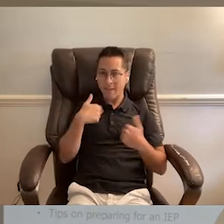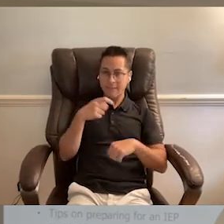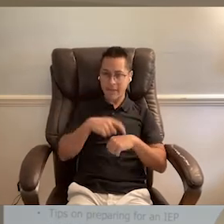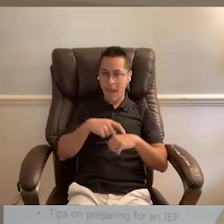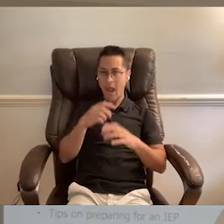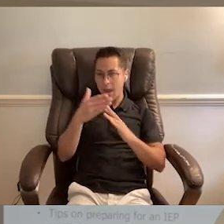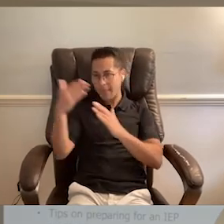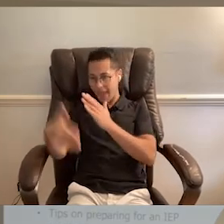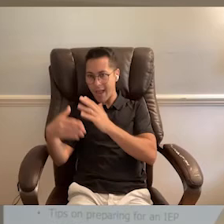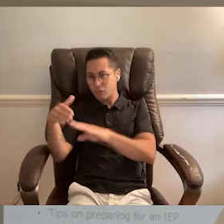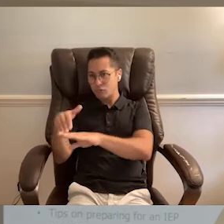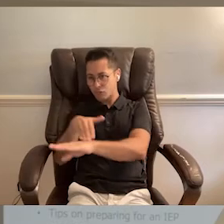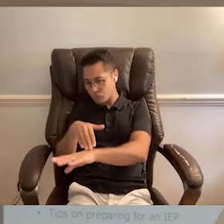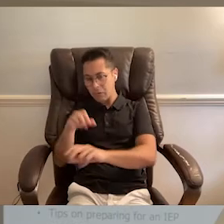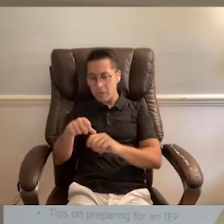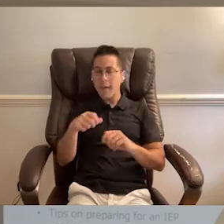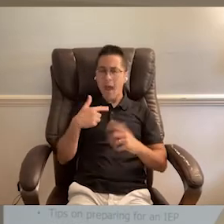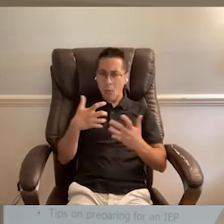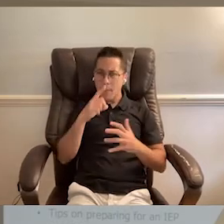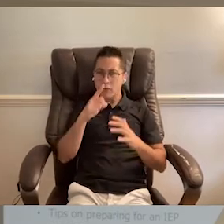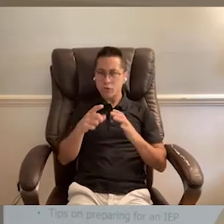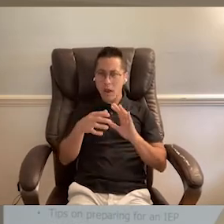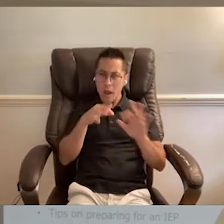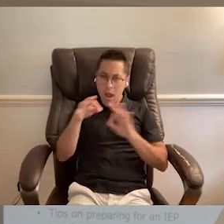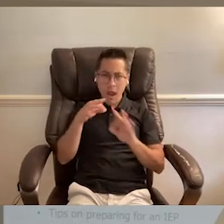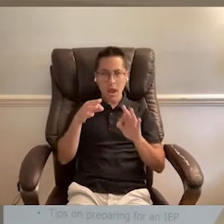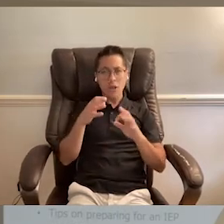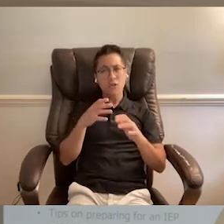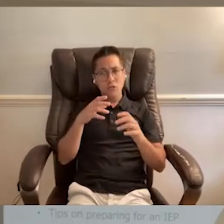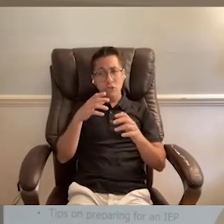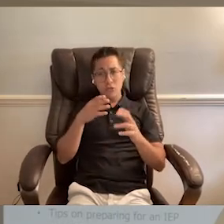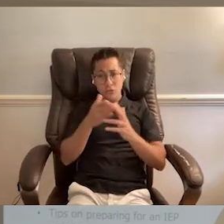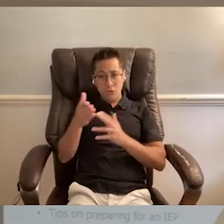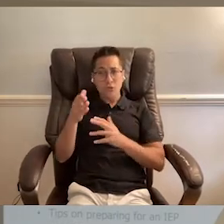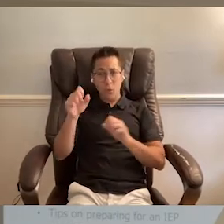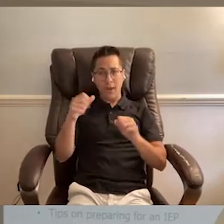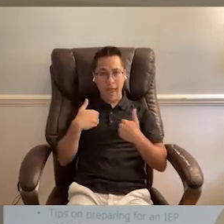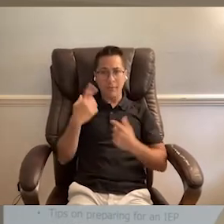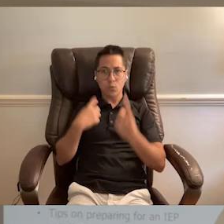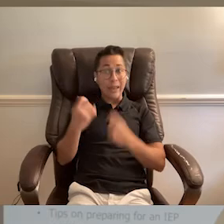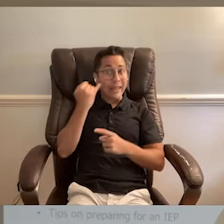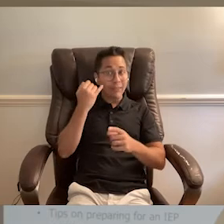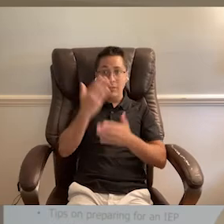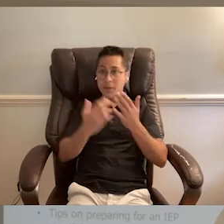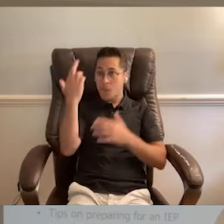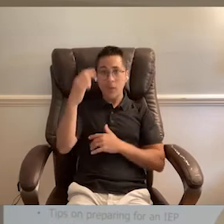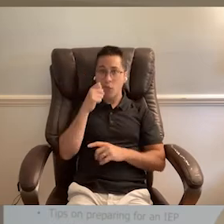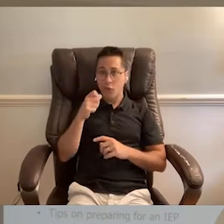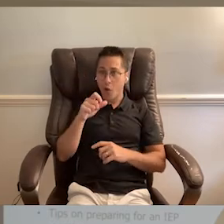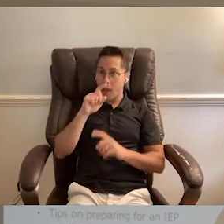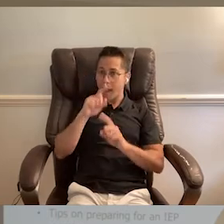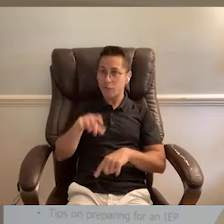want to be able to get through so that we can have some questions. If for some reason we don't get to your questions, because I do have a